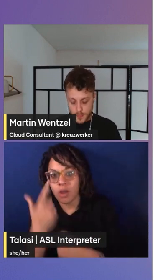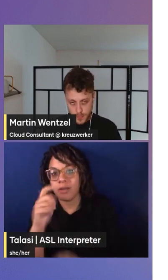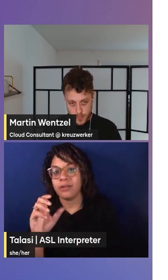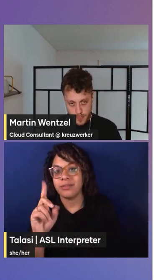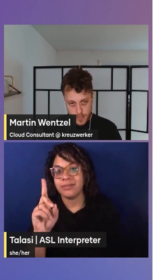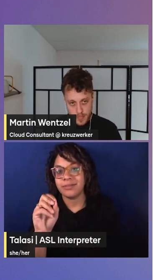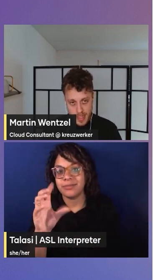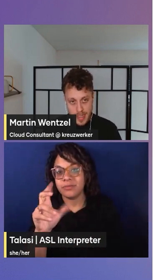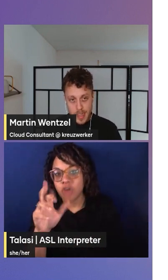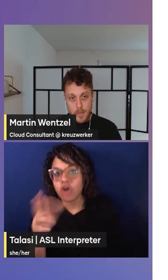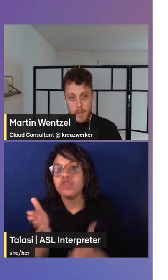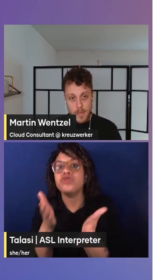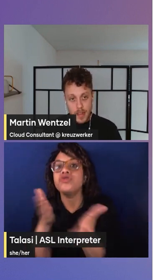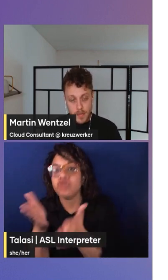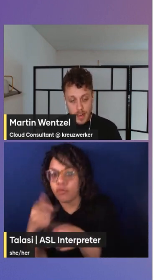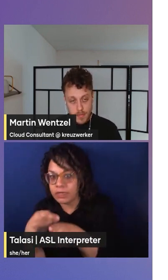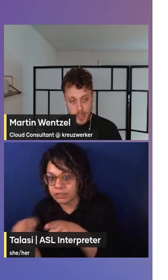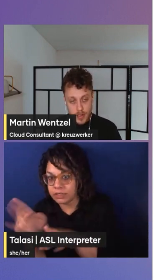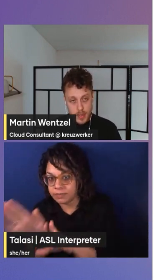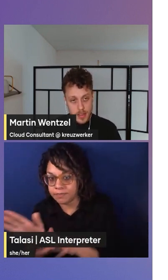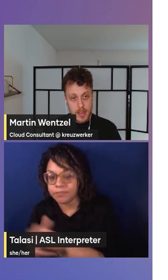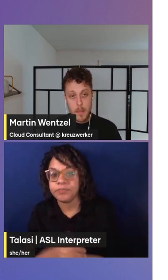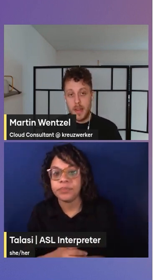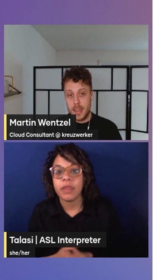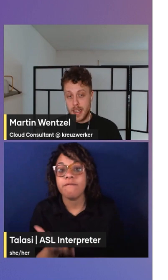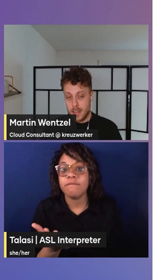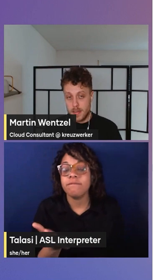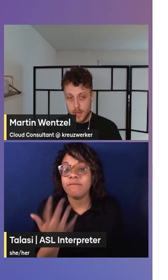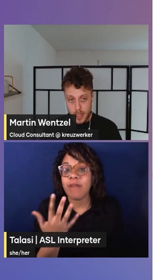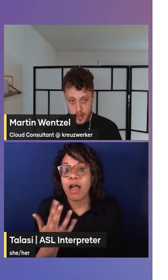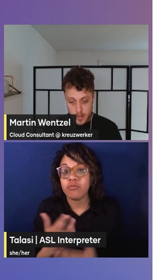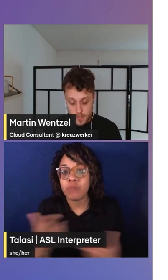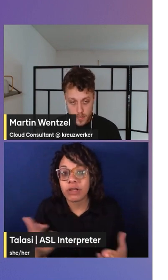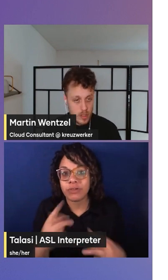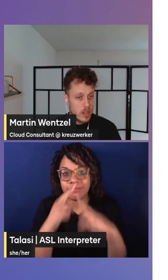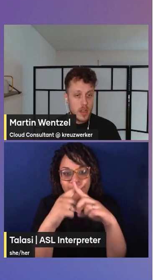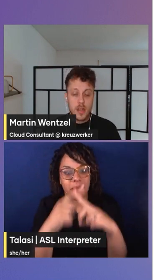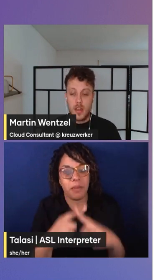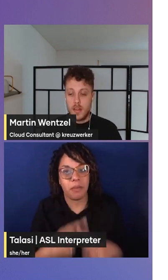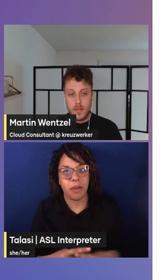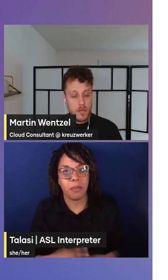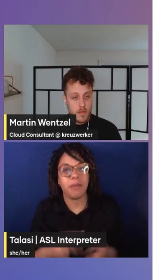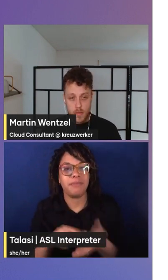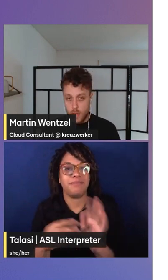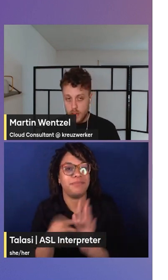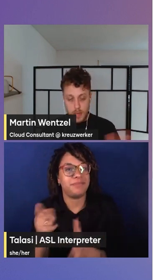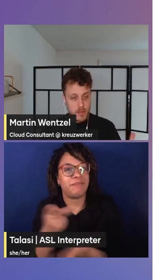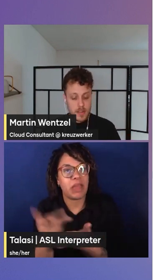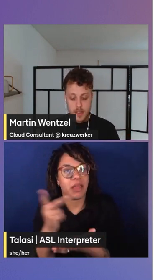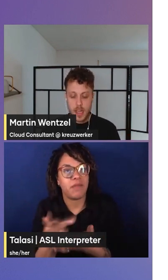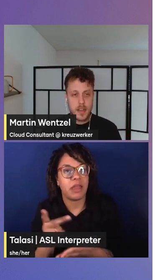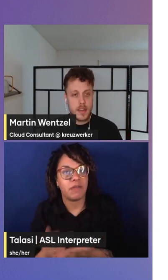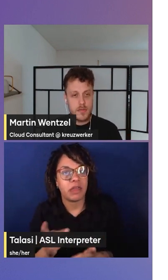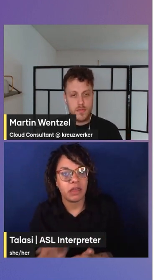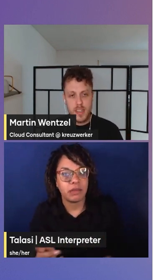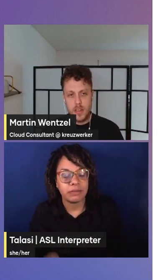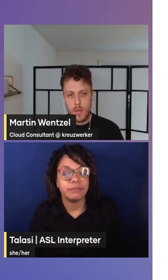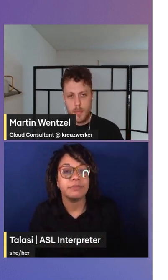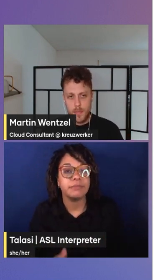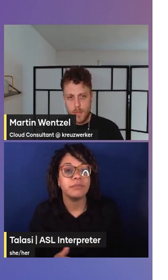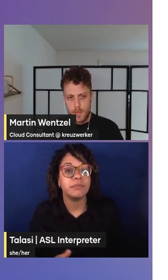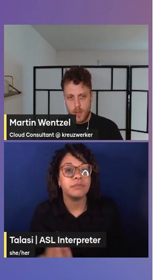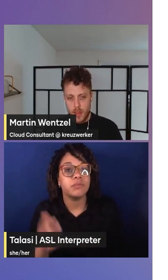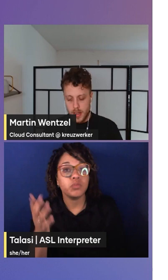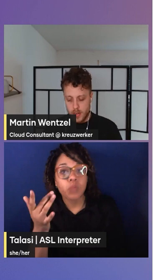thing. In 5 resources, many tests failed. For some reasons, I didn't really